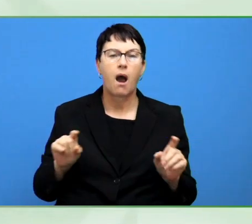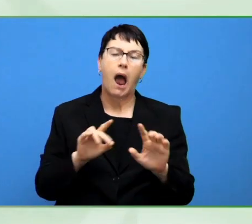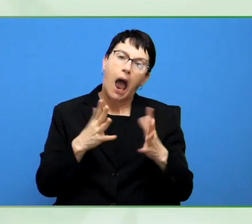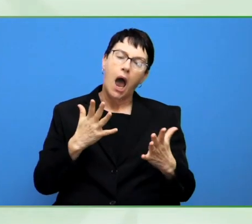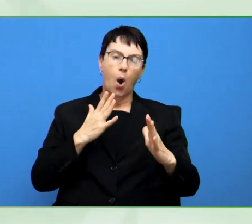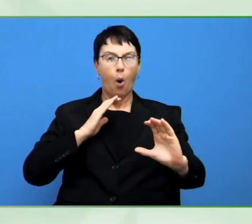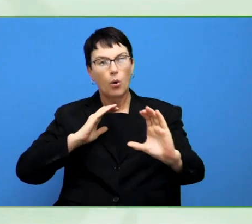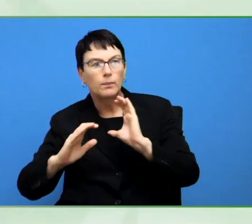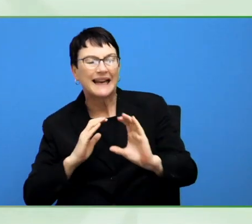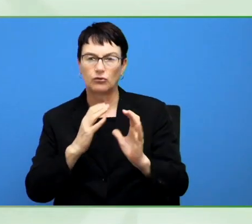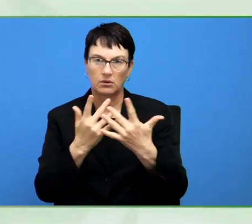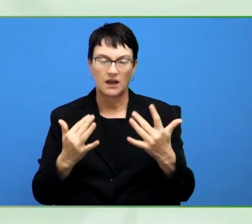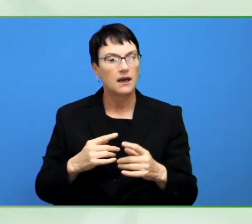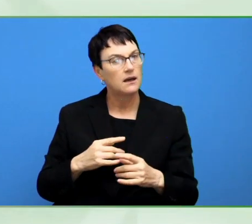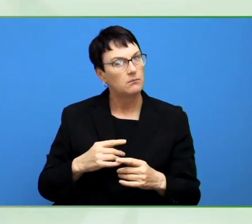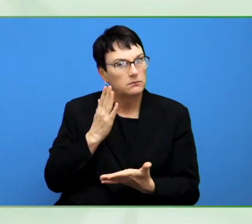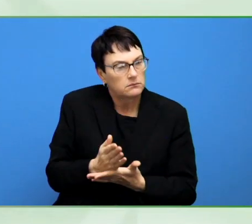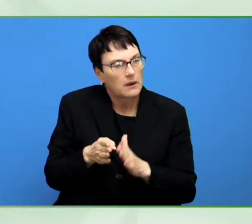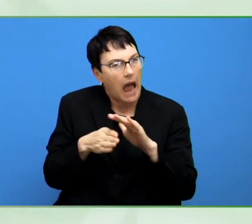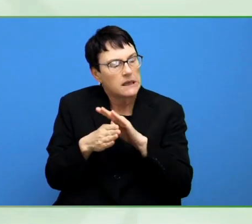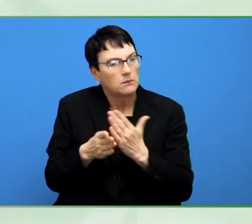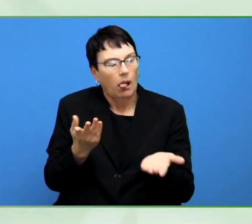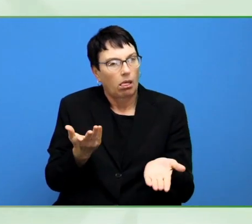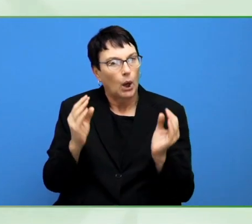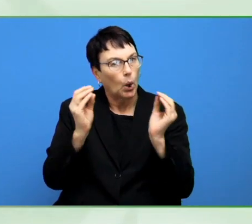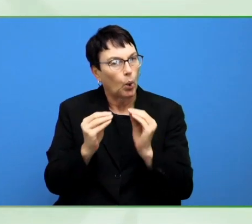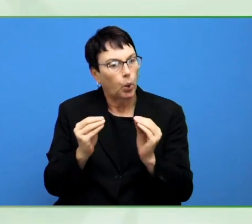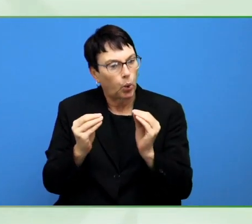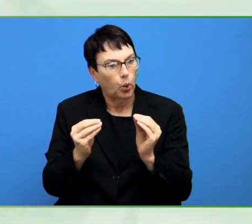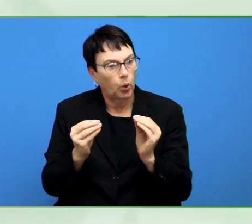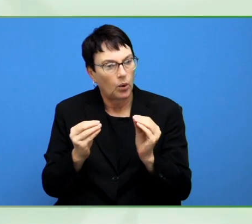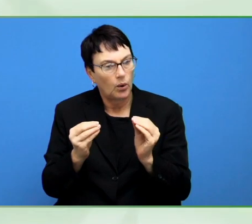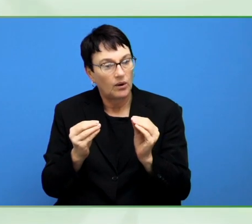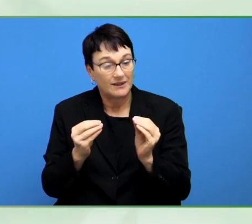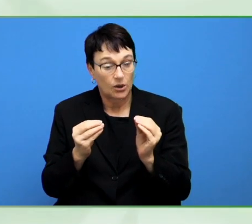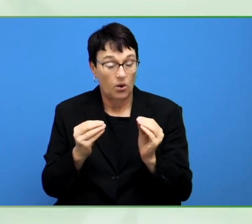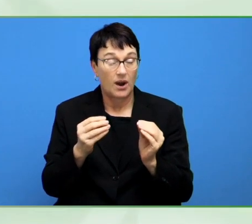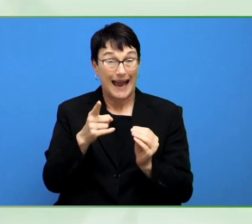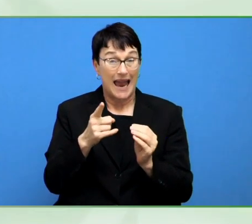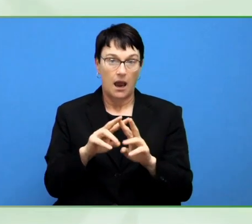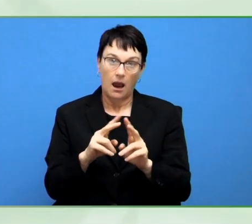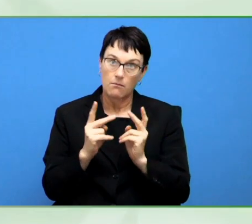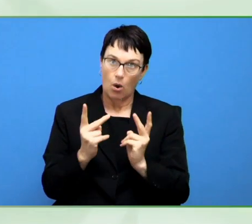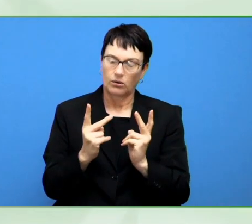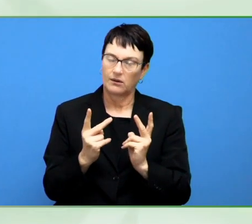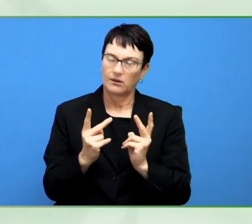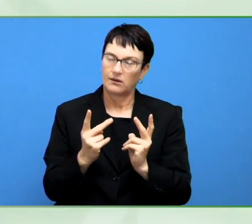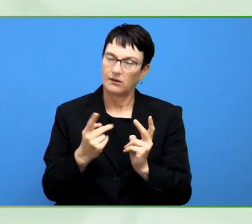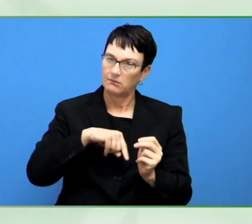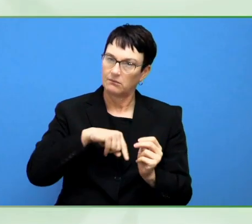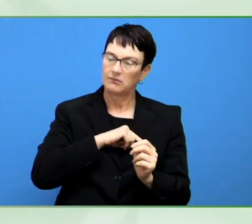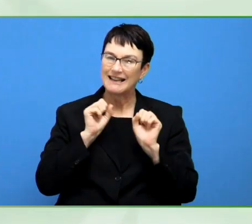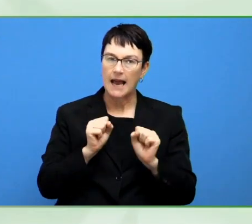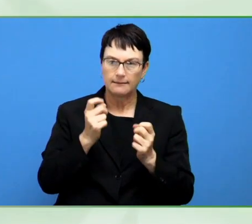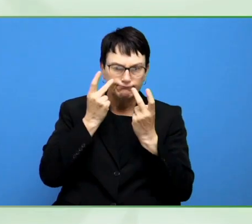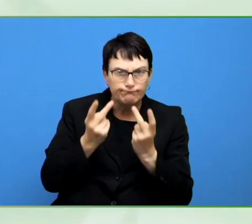develop our accessibility skills. So the more we embed in the different level of our companies and the process, if we embed accessibility